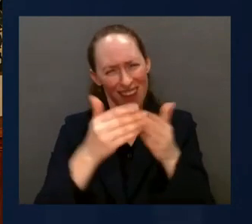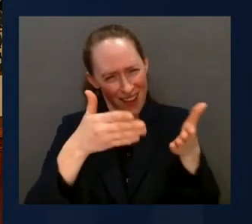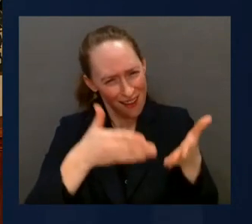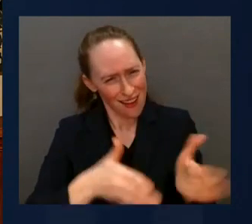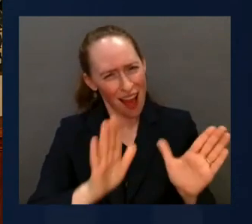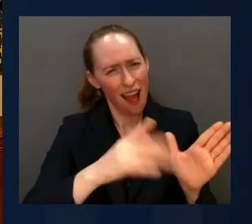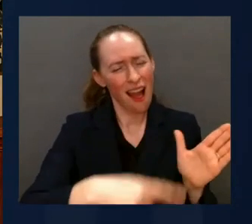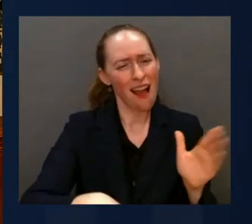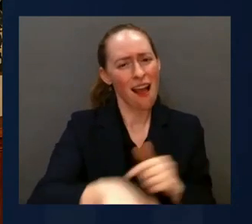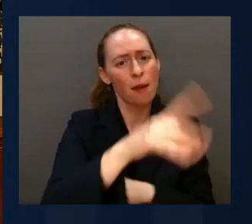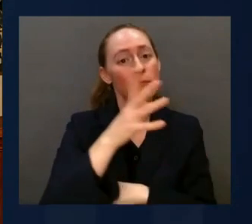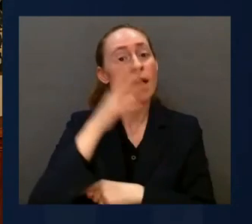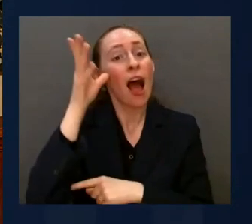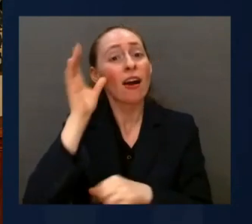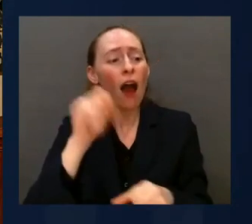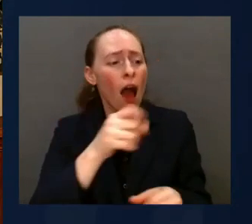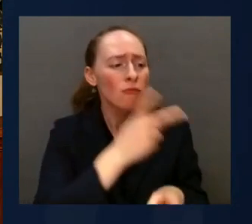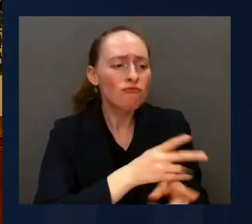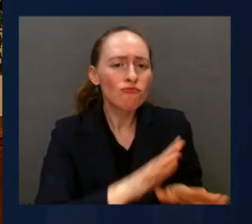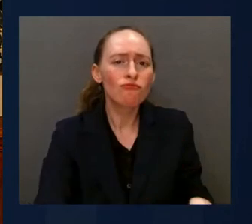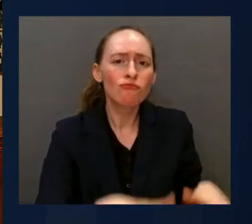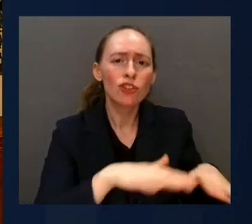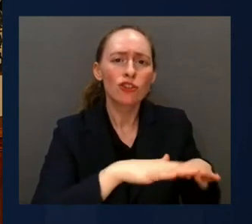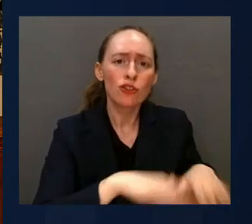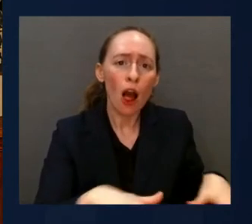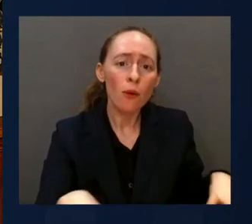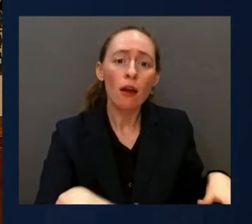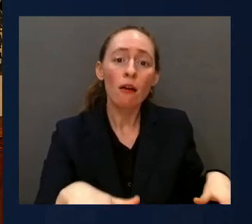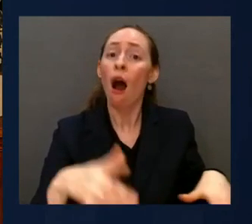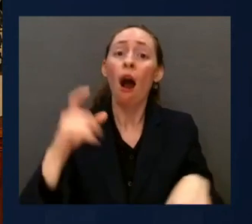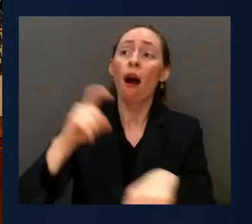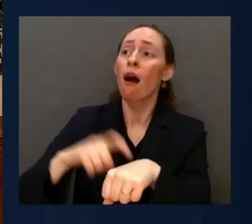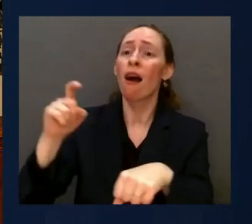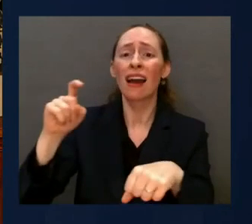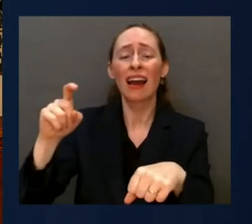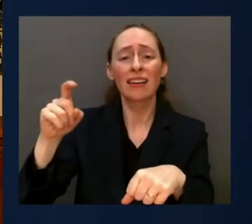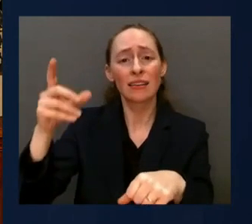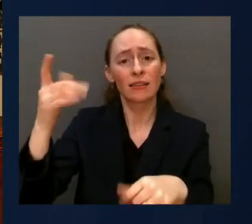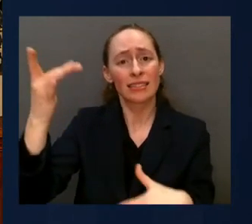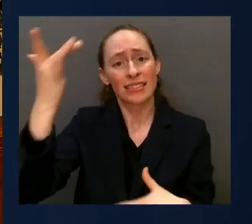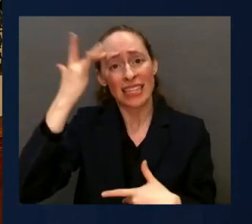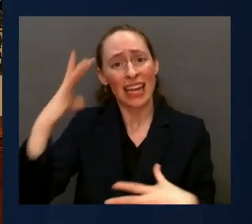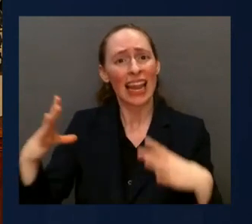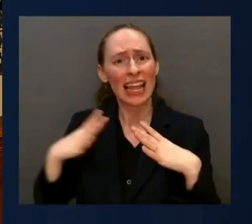paid family medical leave, affordable child care.